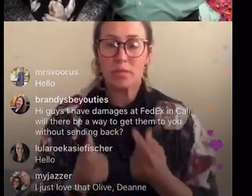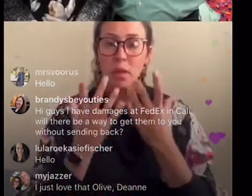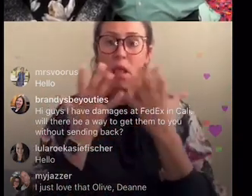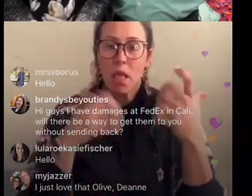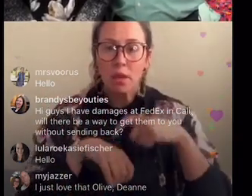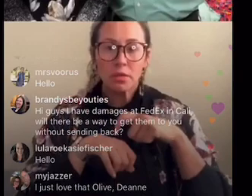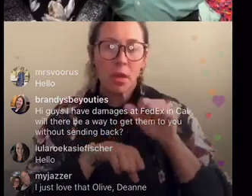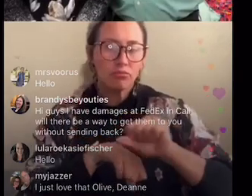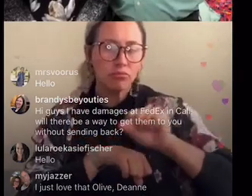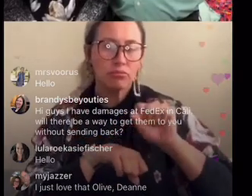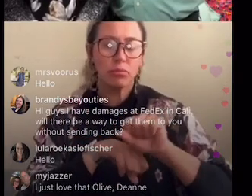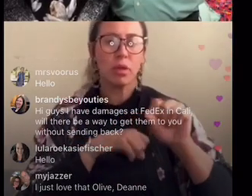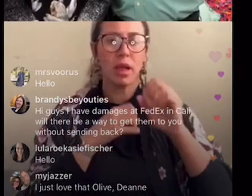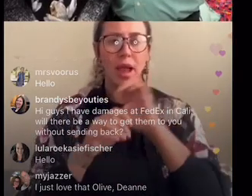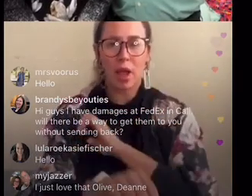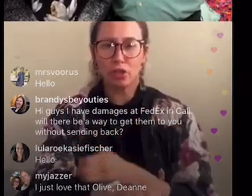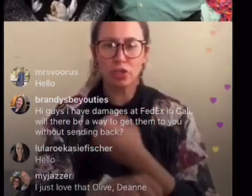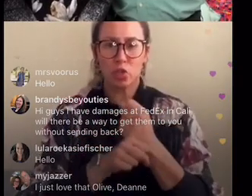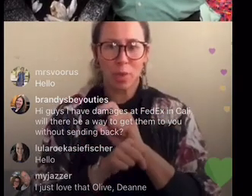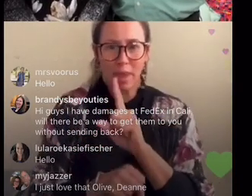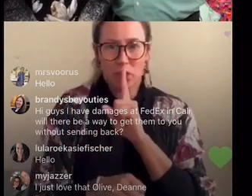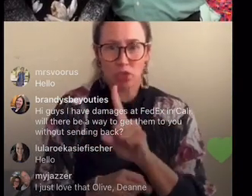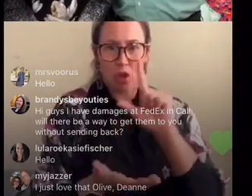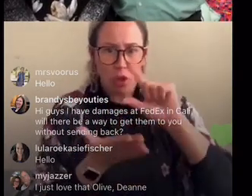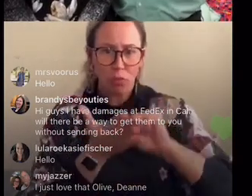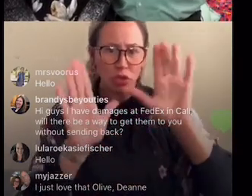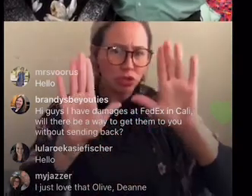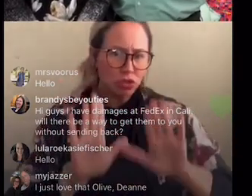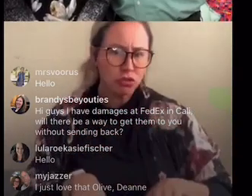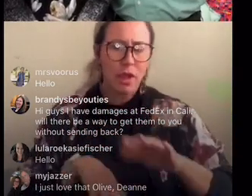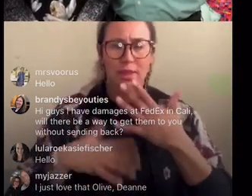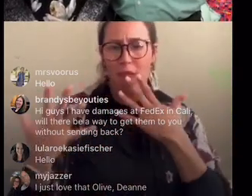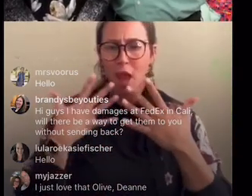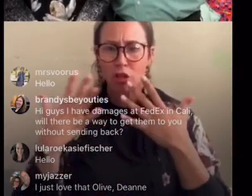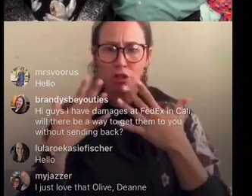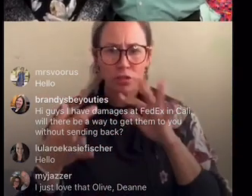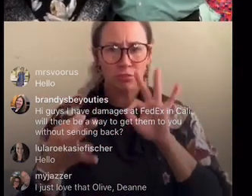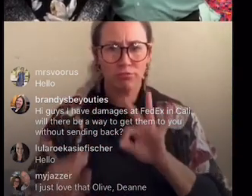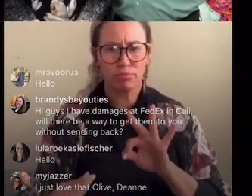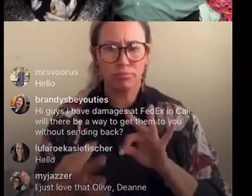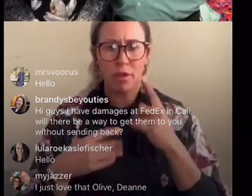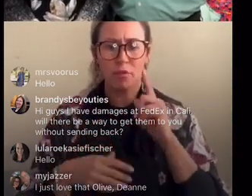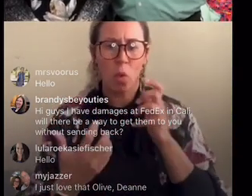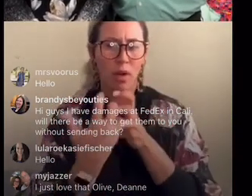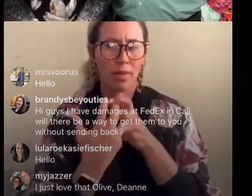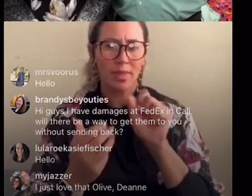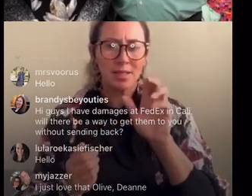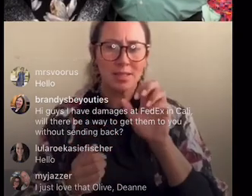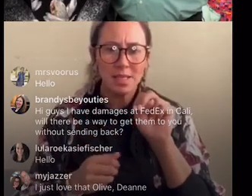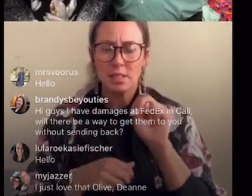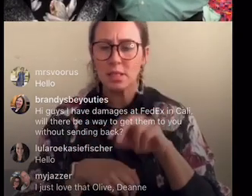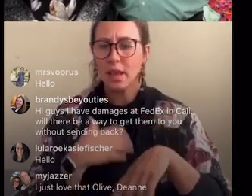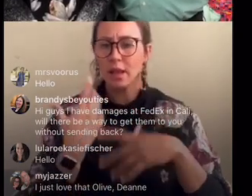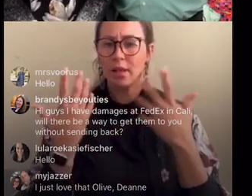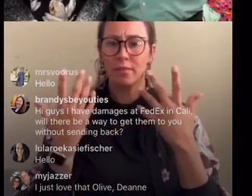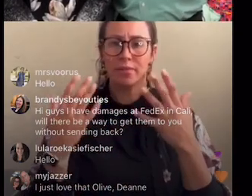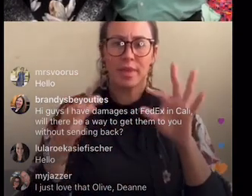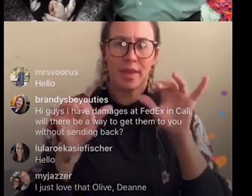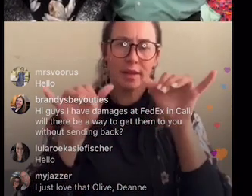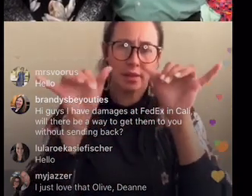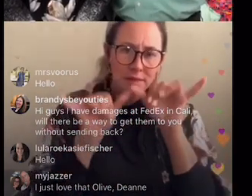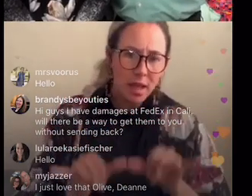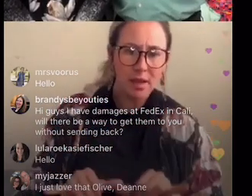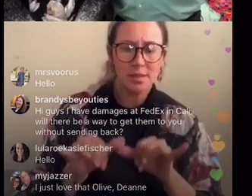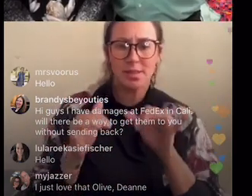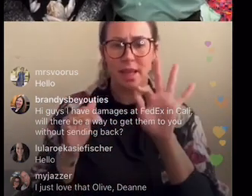effort, and energy to make sure that the prints are great, that the colors are right on for the season, that the fit and the sizing is right so